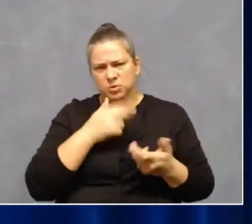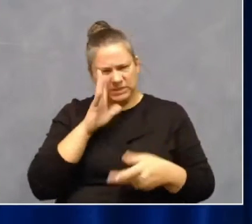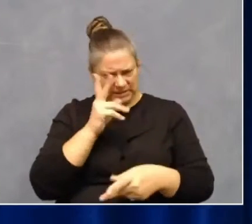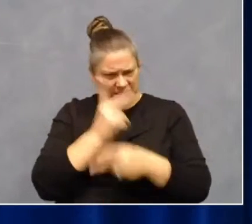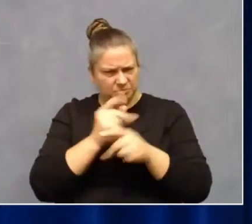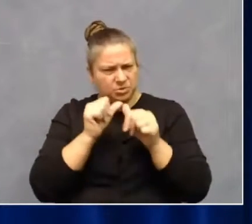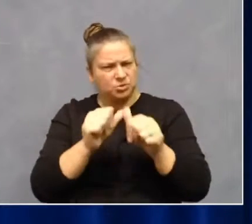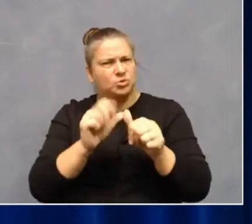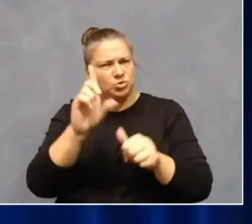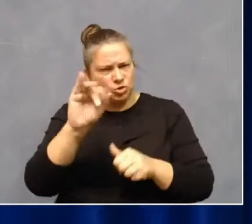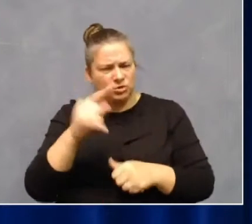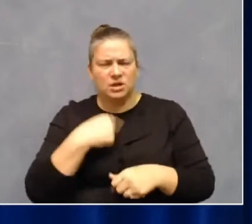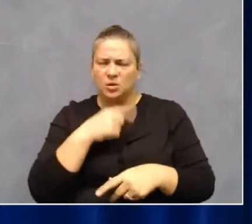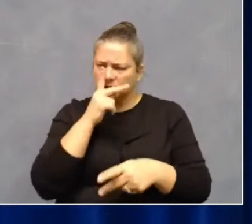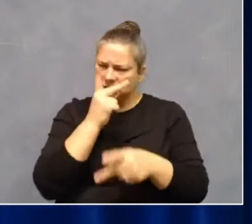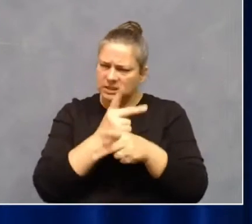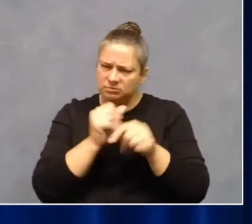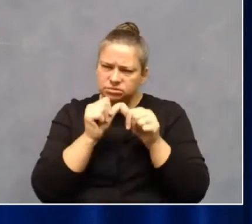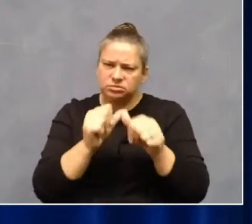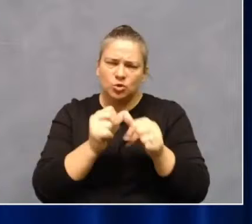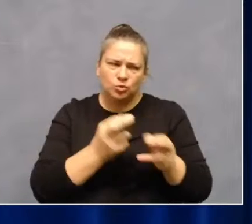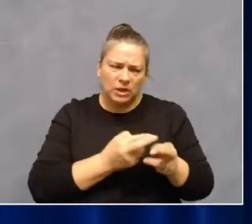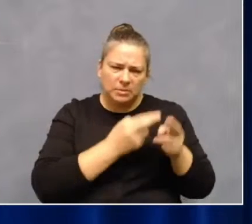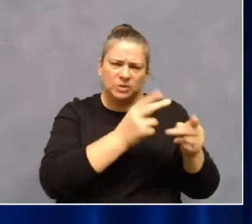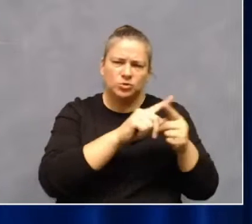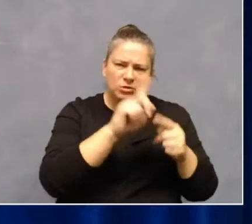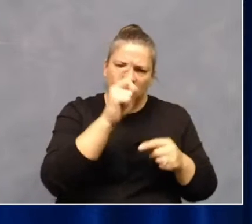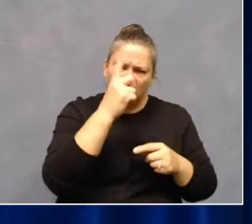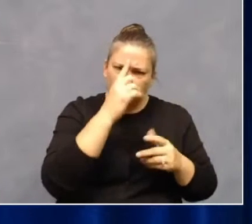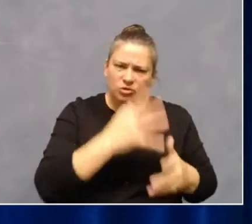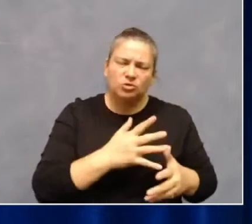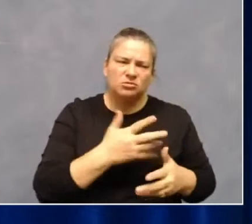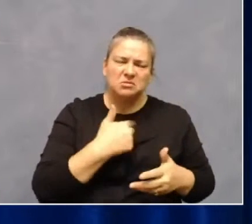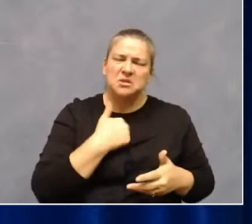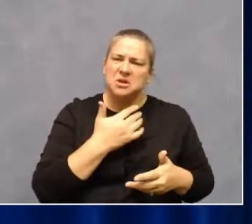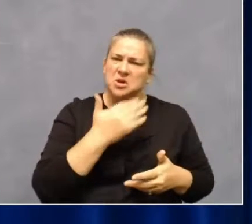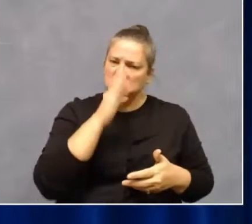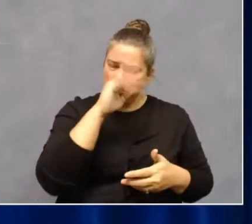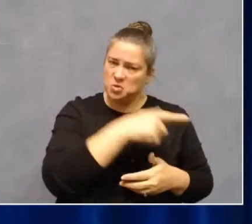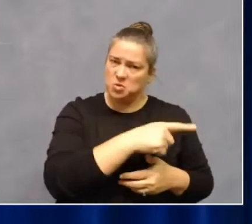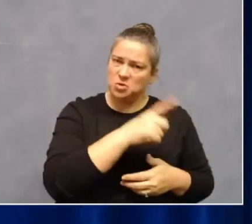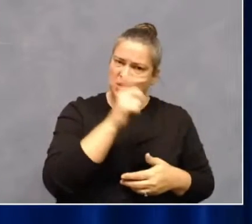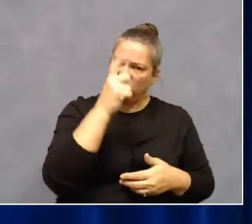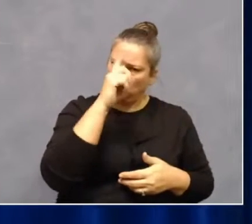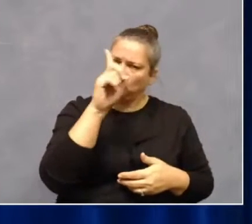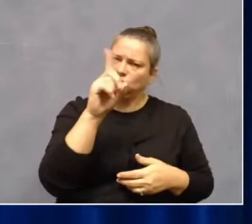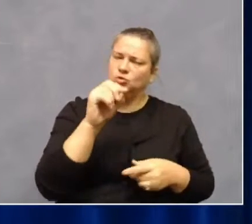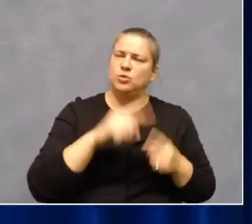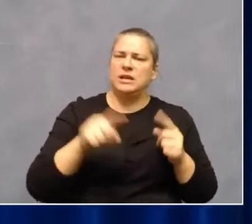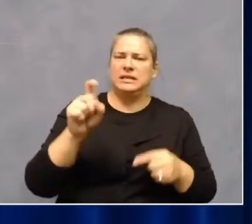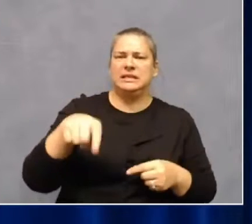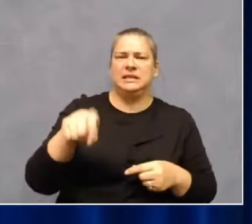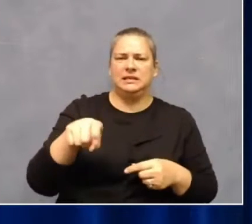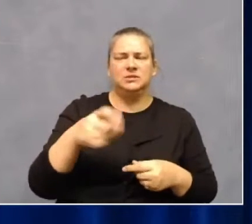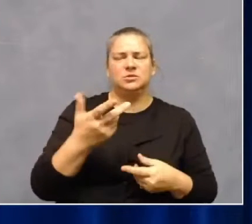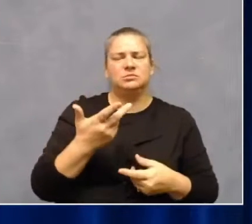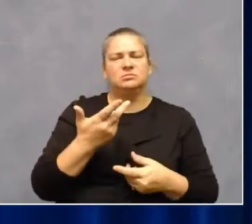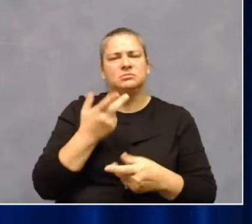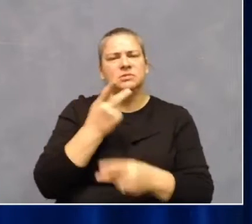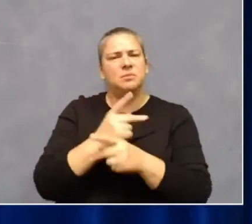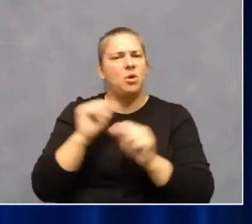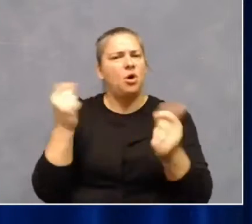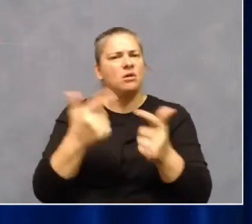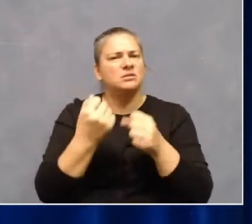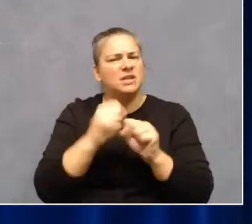making recommendations to the governor. And I have every confidence he'll take whatever hard steps we need to try to keep everyone safe. But